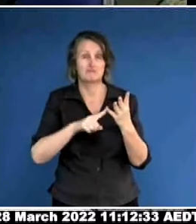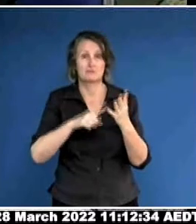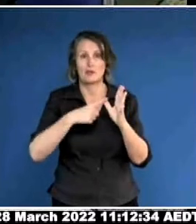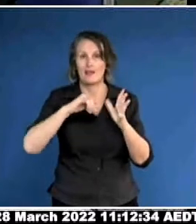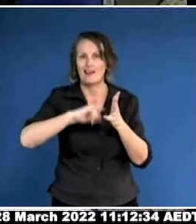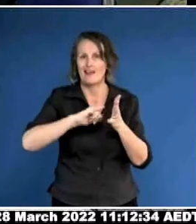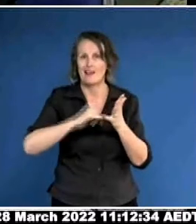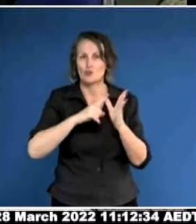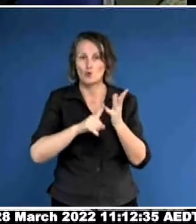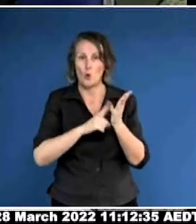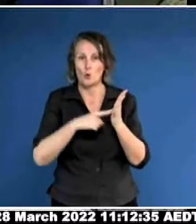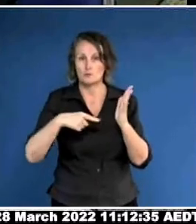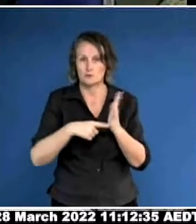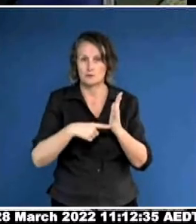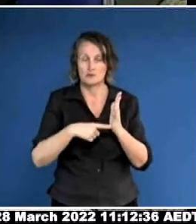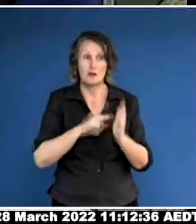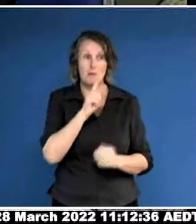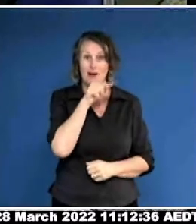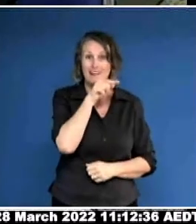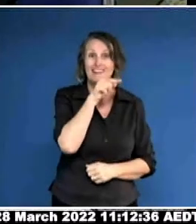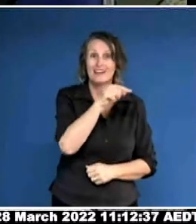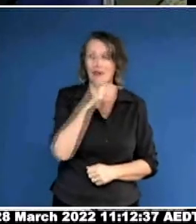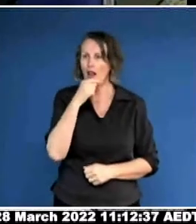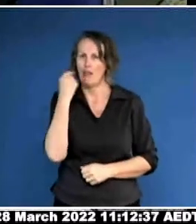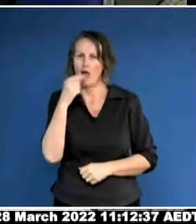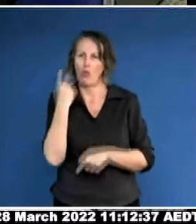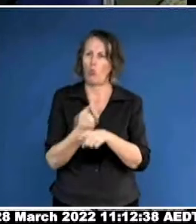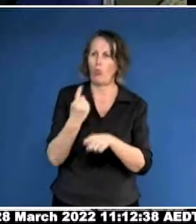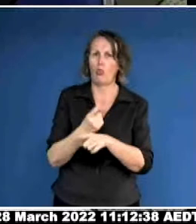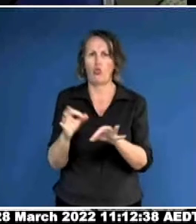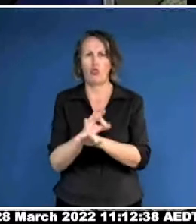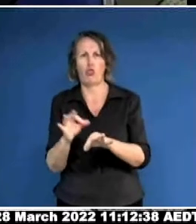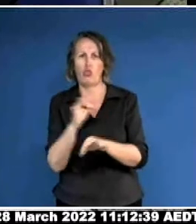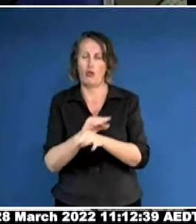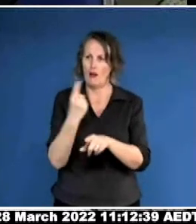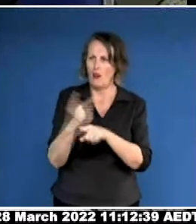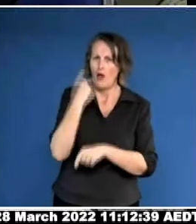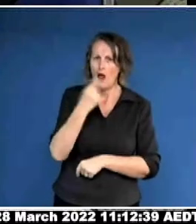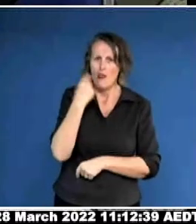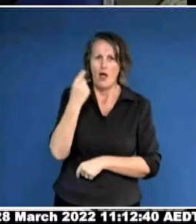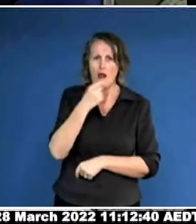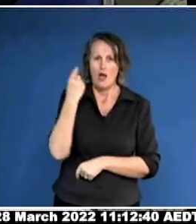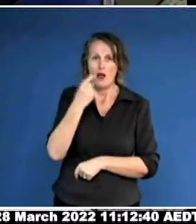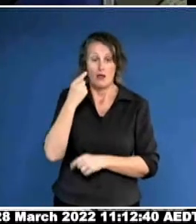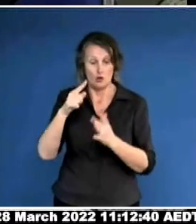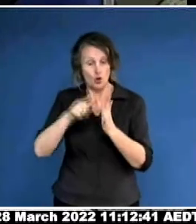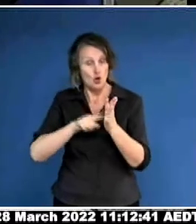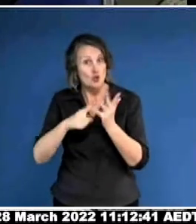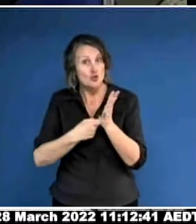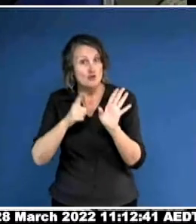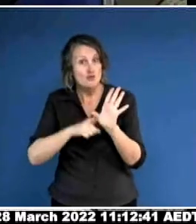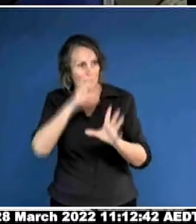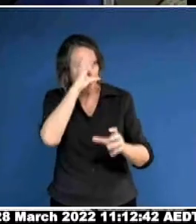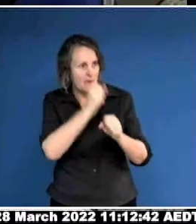He charmed and lied to the jury. They didn't believe me. They saw me as